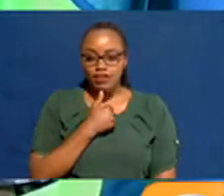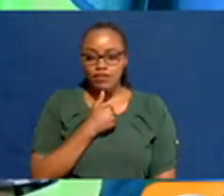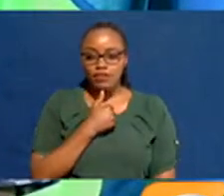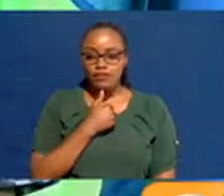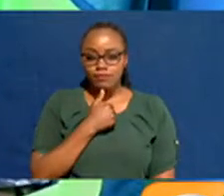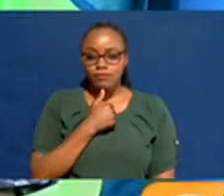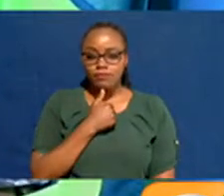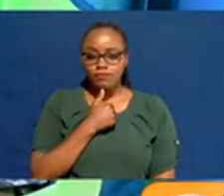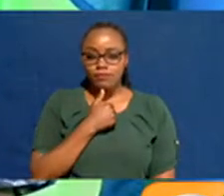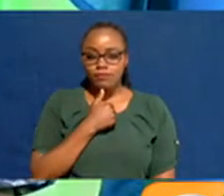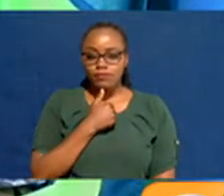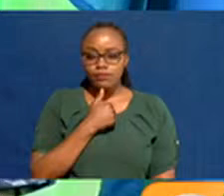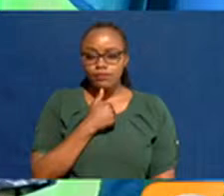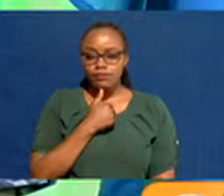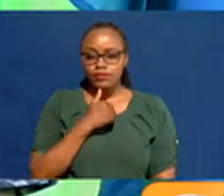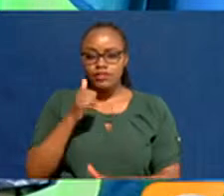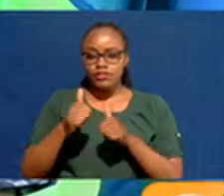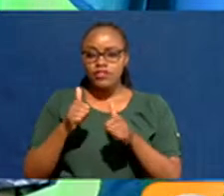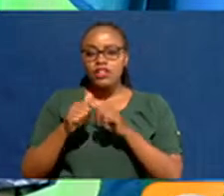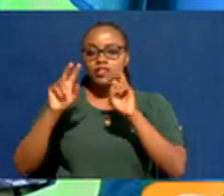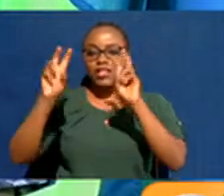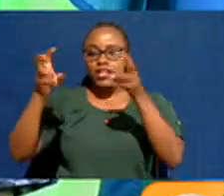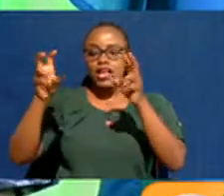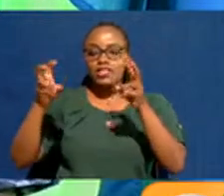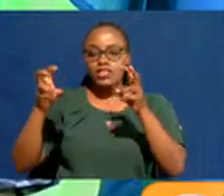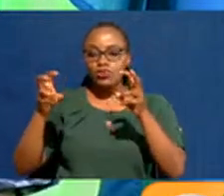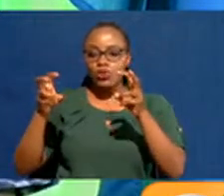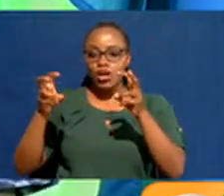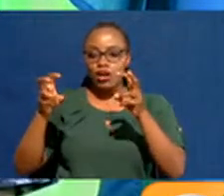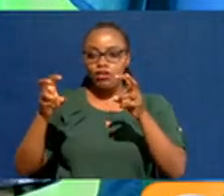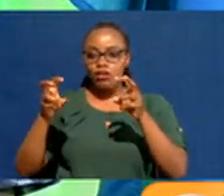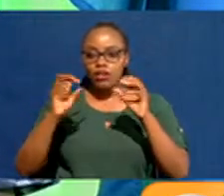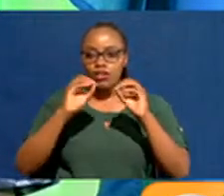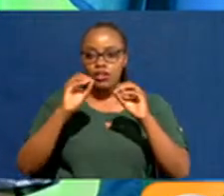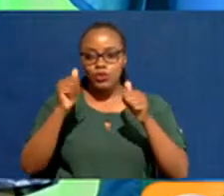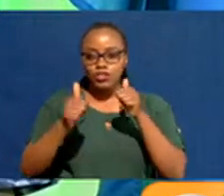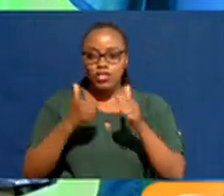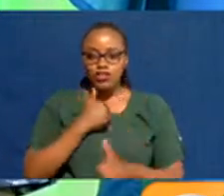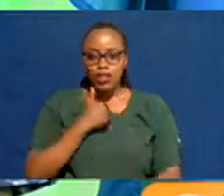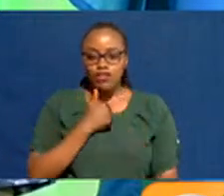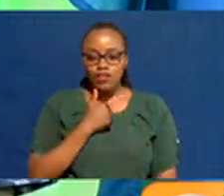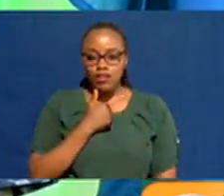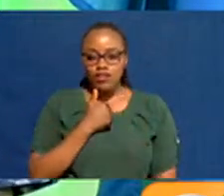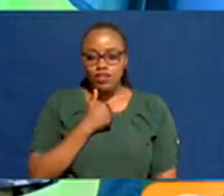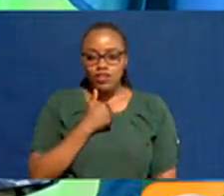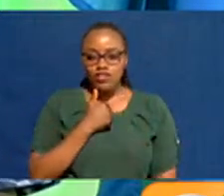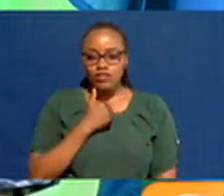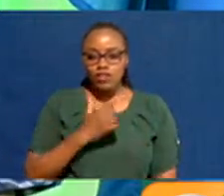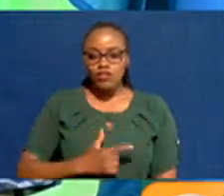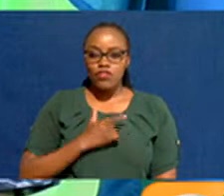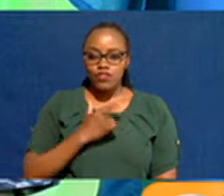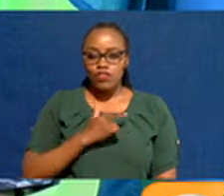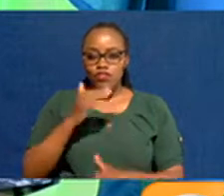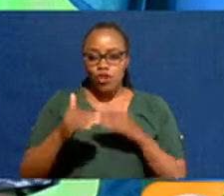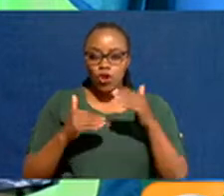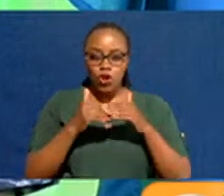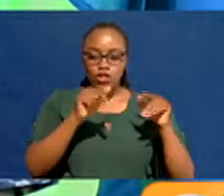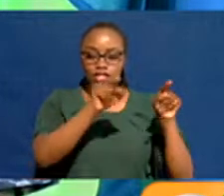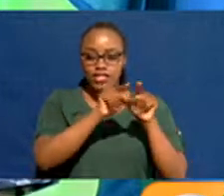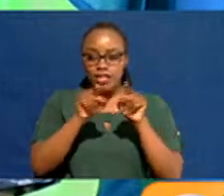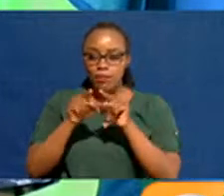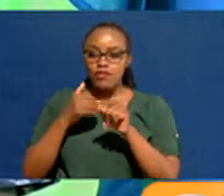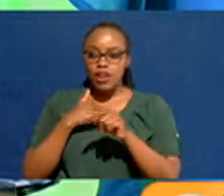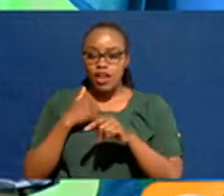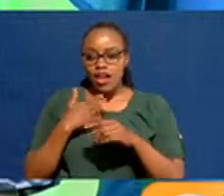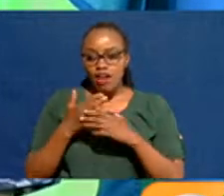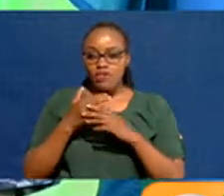pursue him in court. In matters media bias, we will raise it with the people of Kenya. When we find you